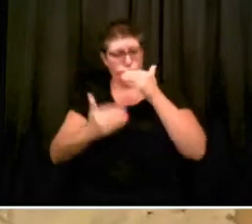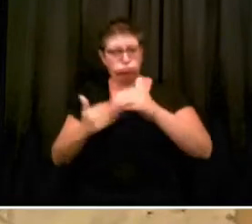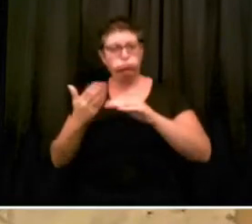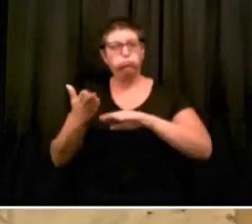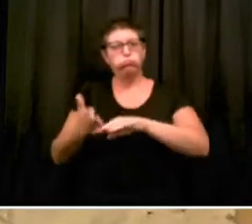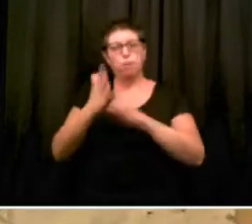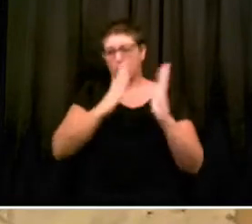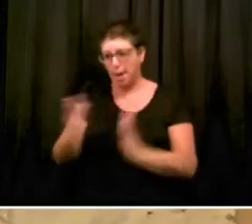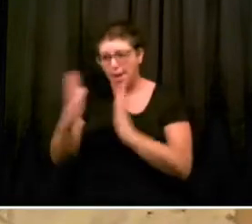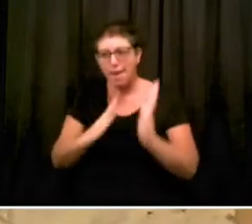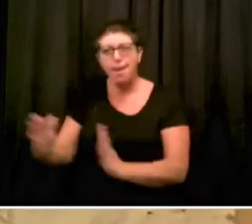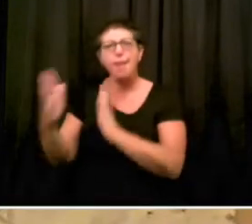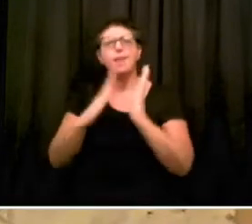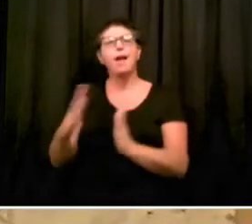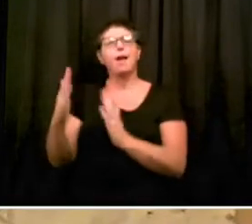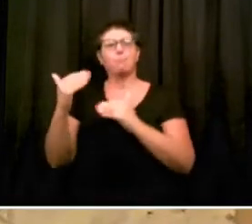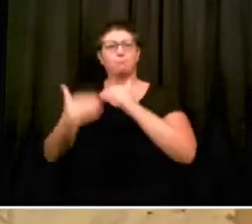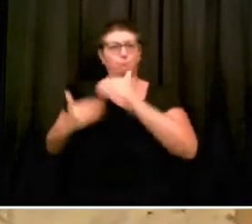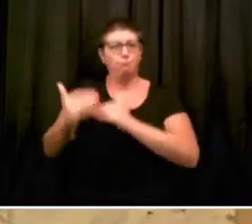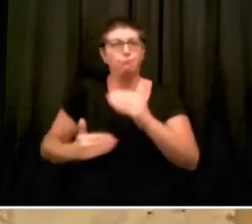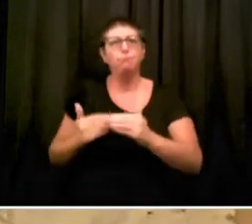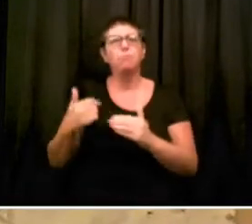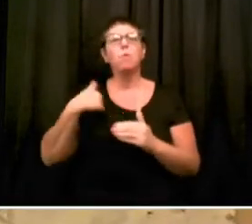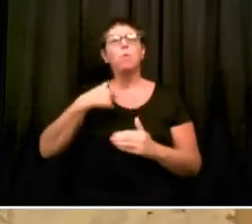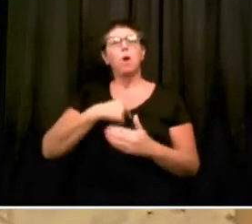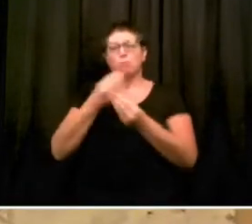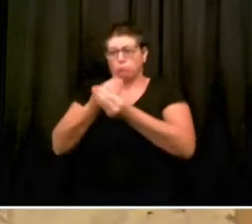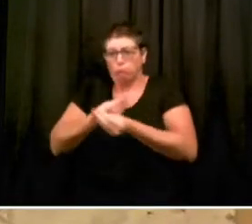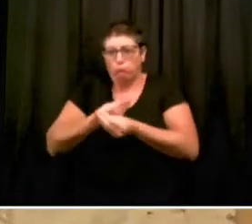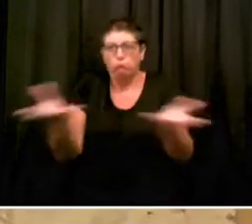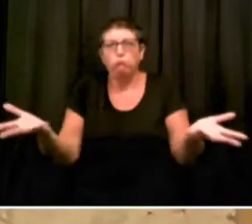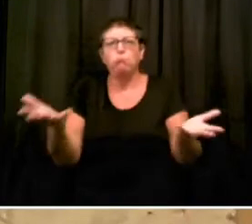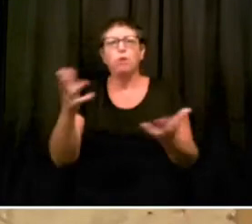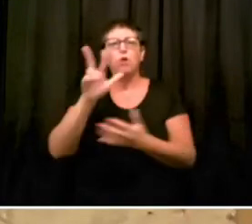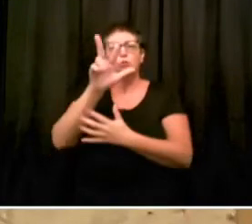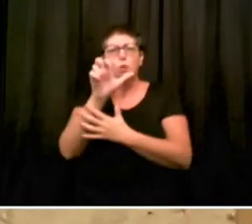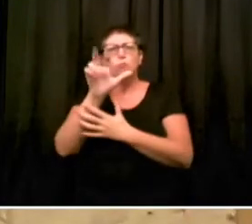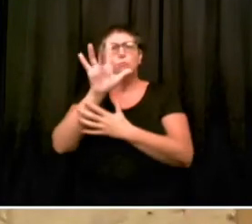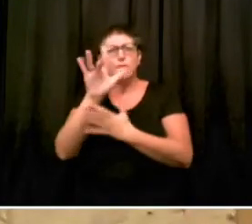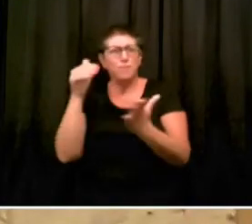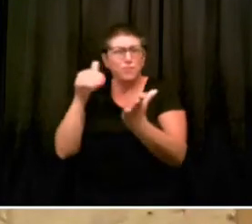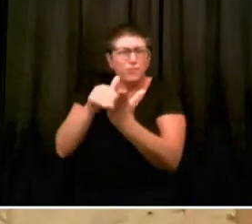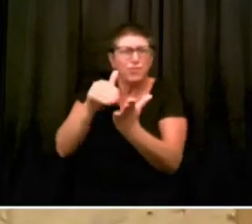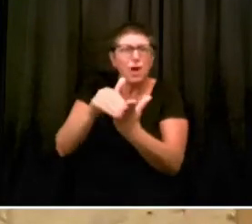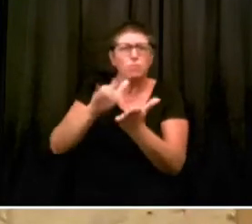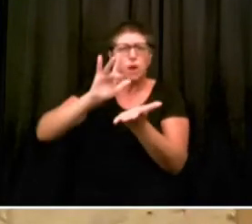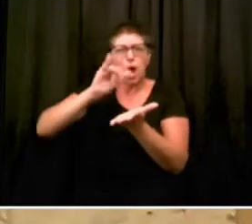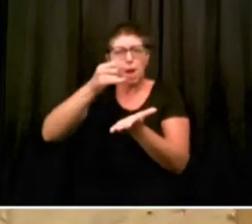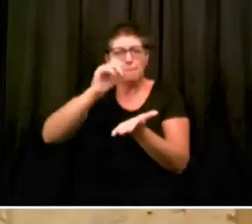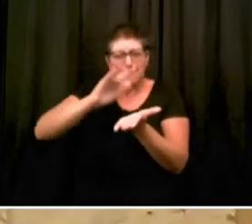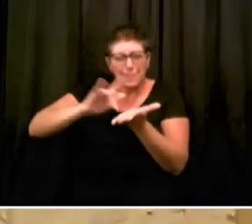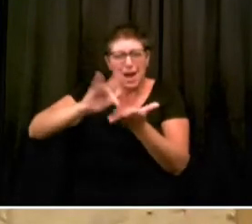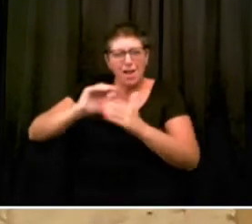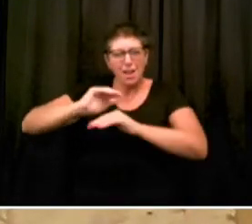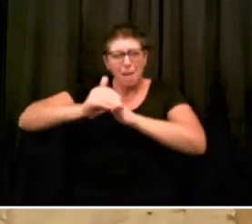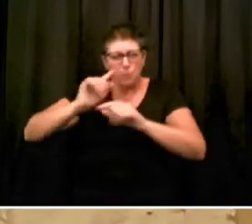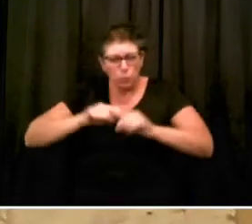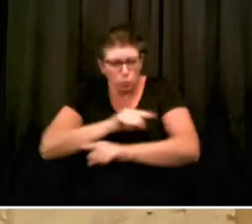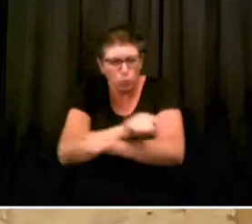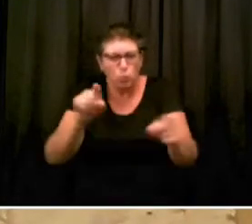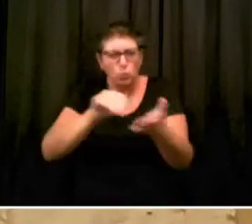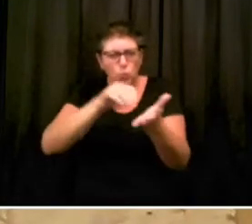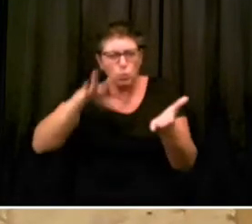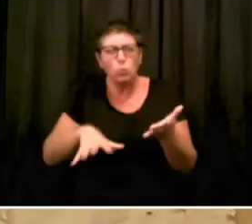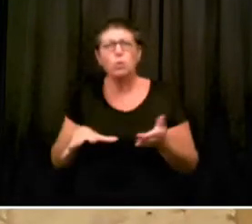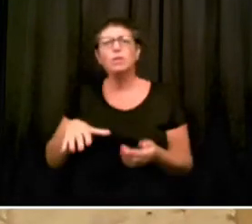hands now. That wasn't the case in March. In addition, we will be monitoring attendance. We'll be tracking